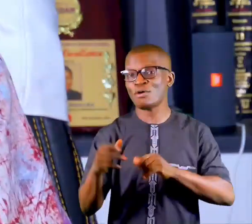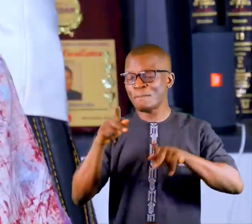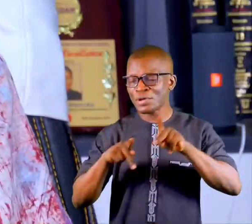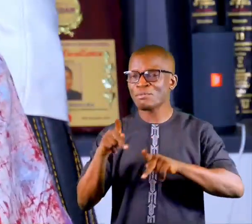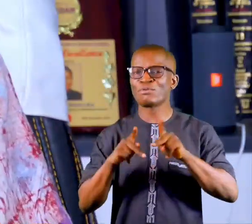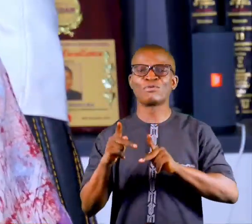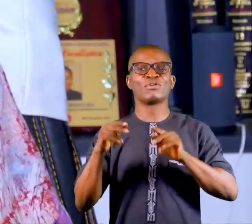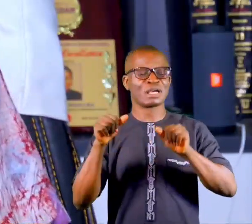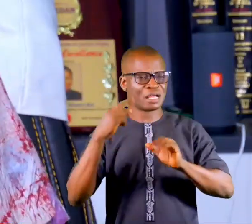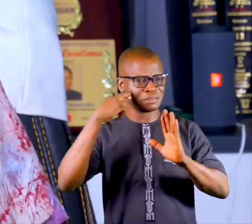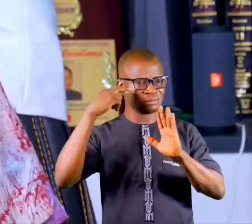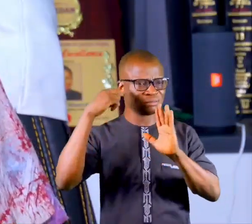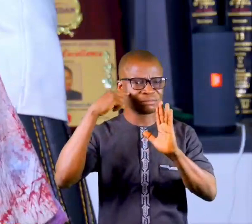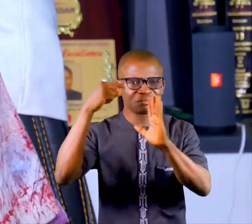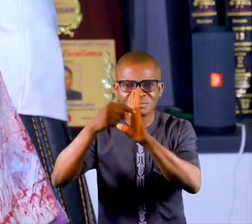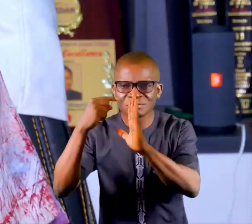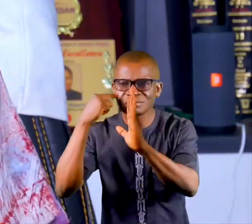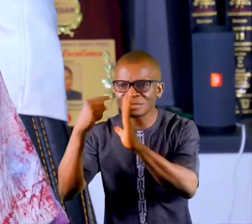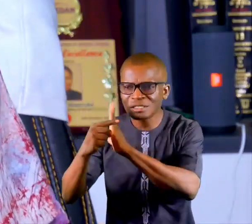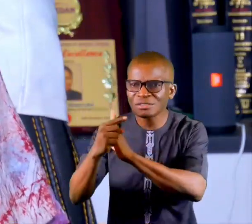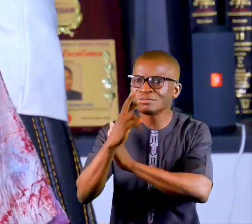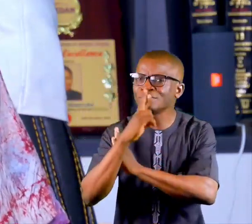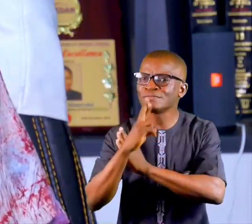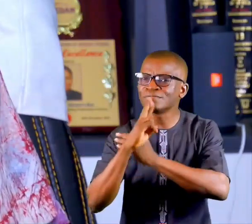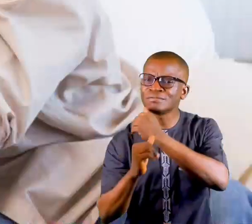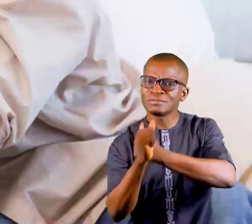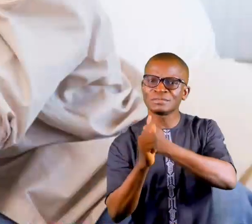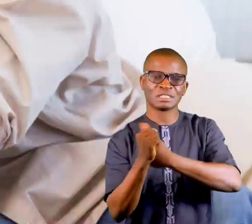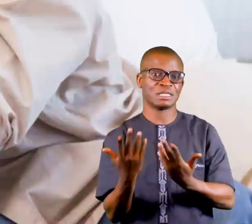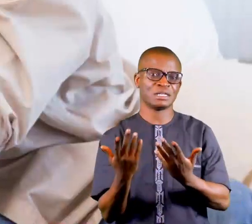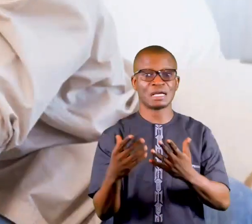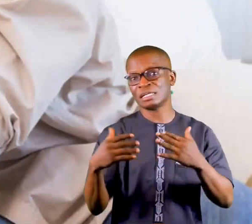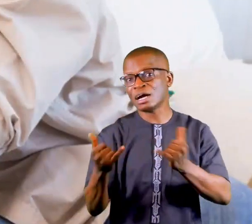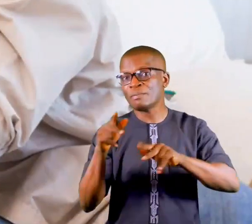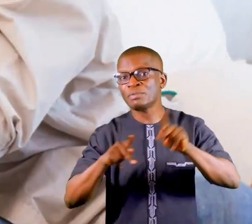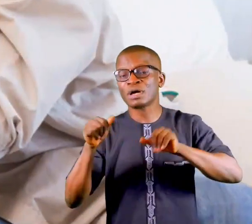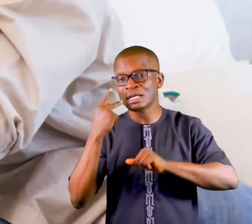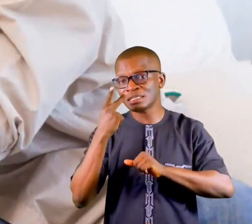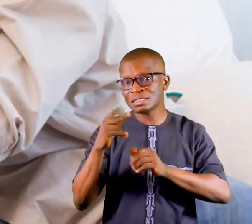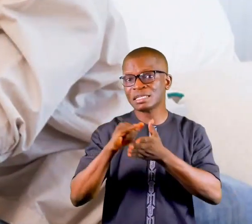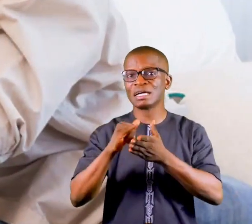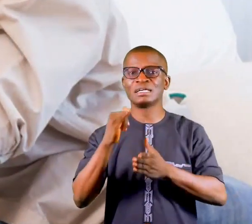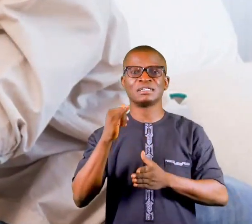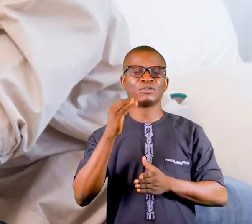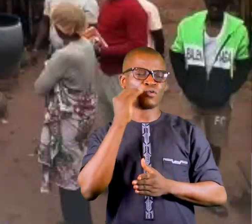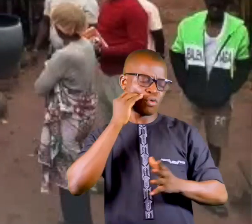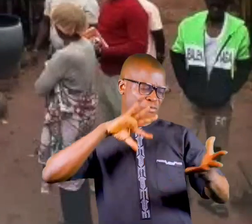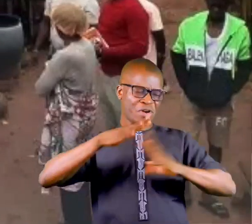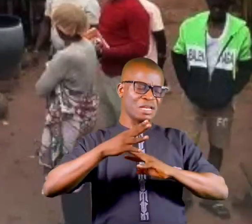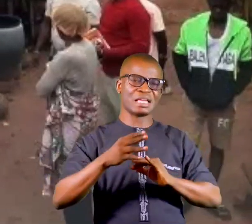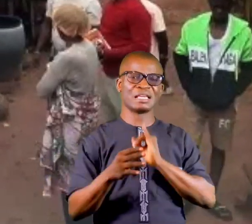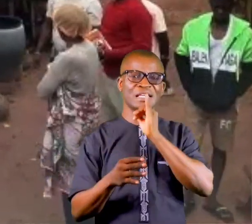recognize these red flags. People now know that domestic violence is evil,